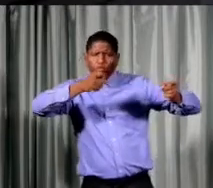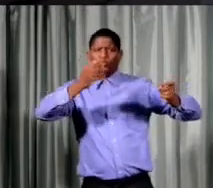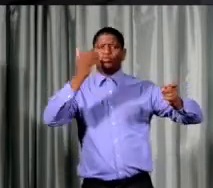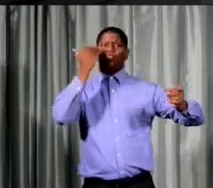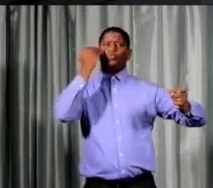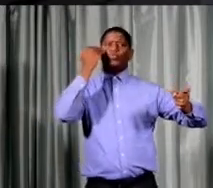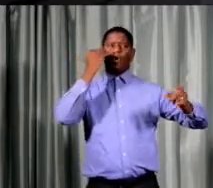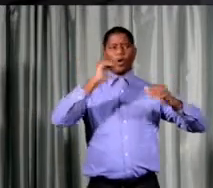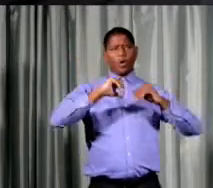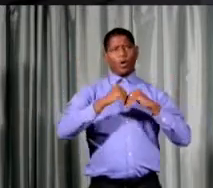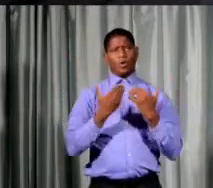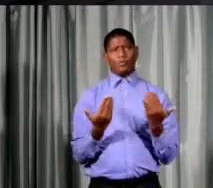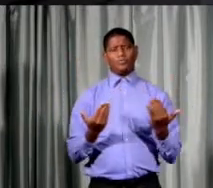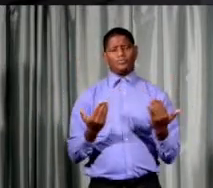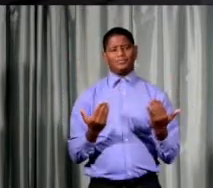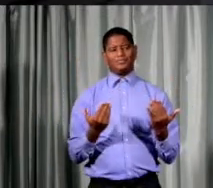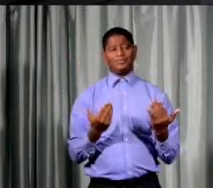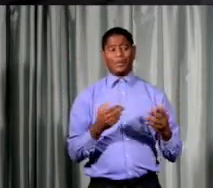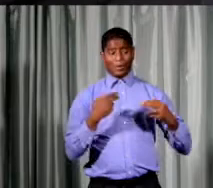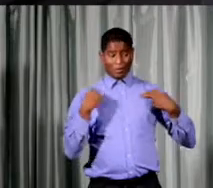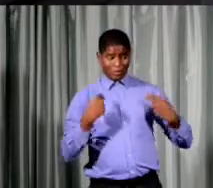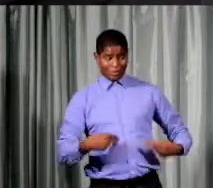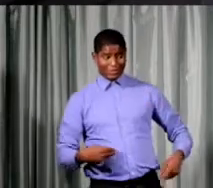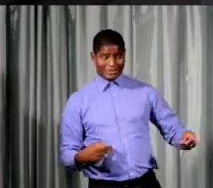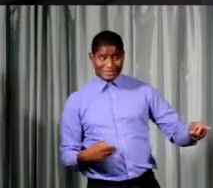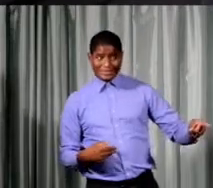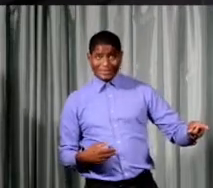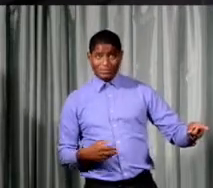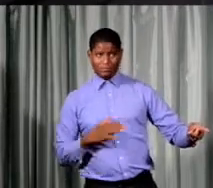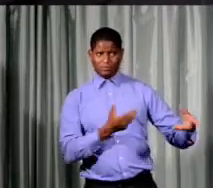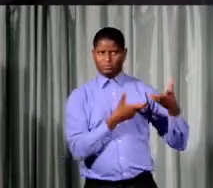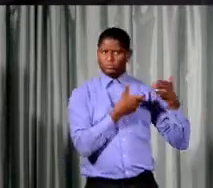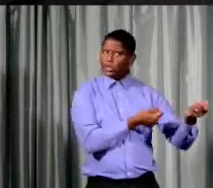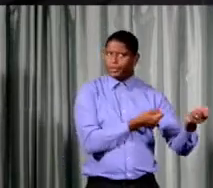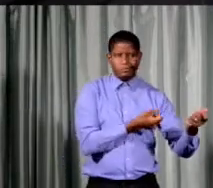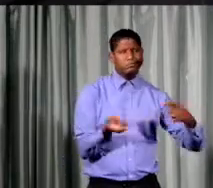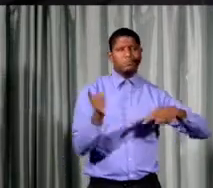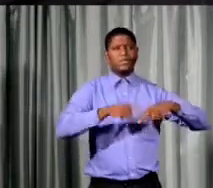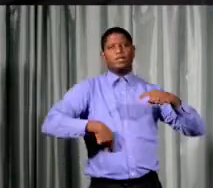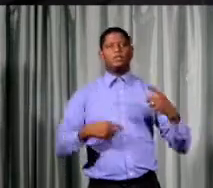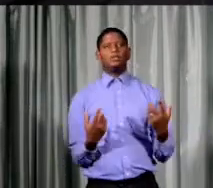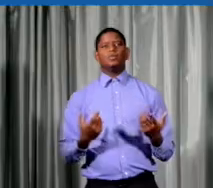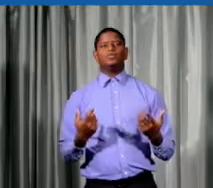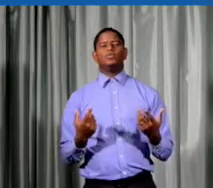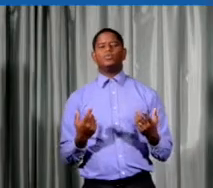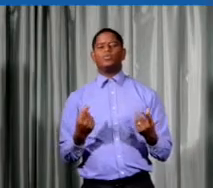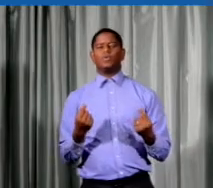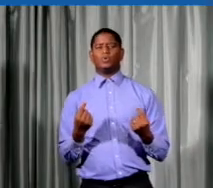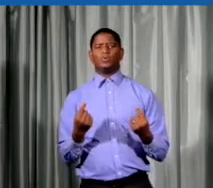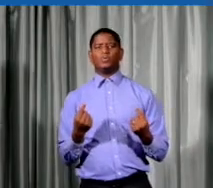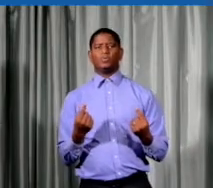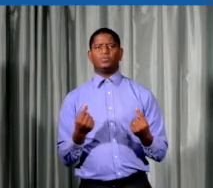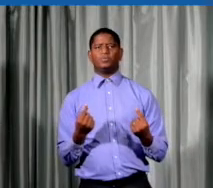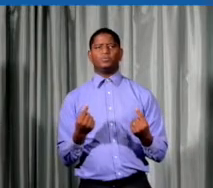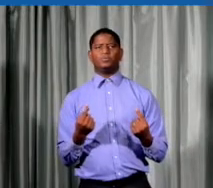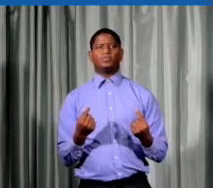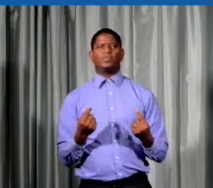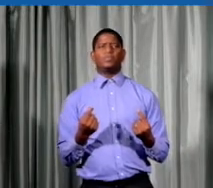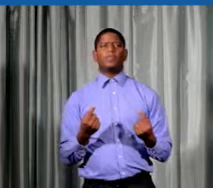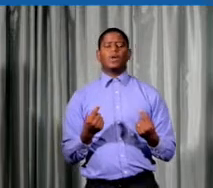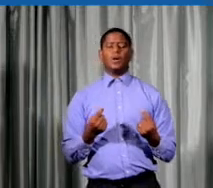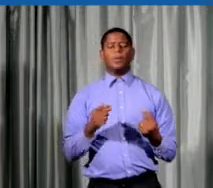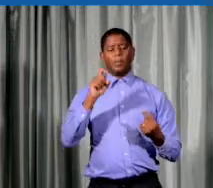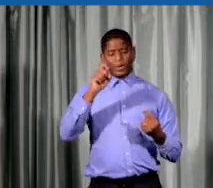system, all right? Because we don't trust human beings. So definition for internal control is